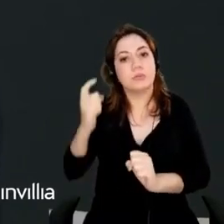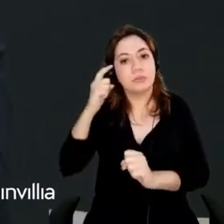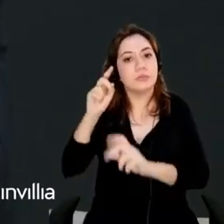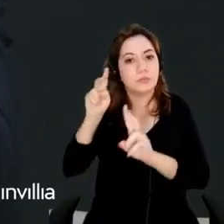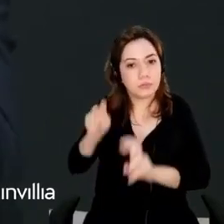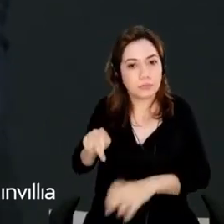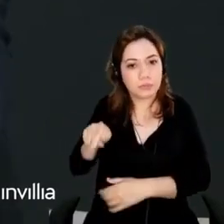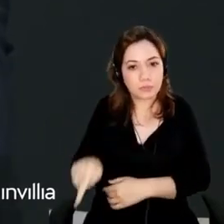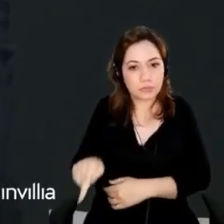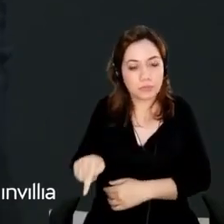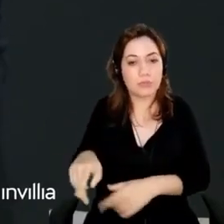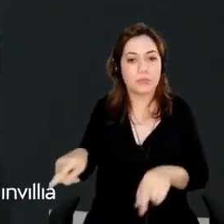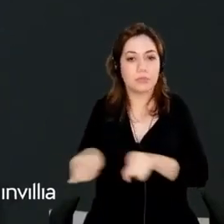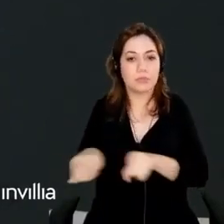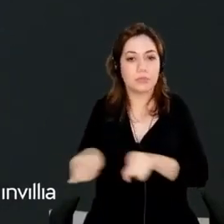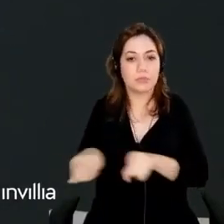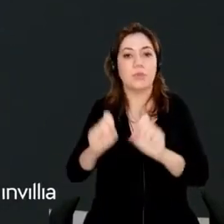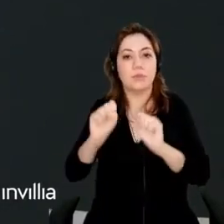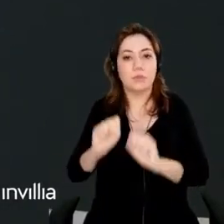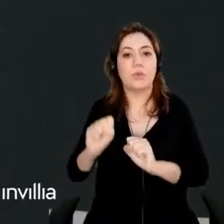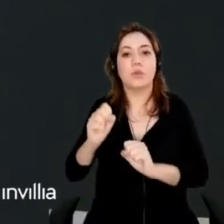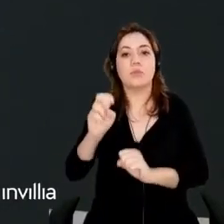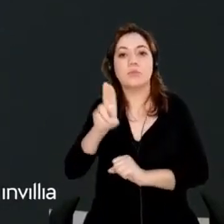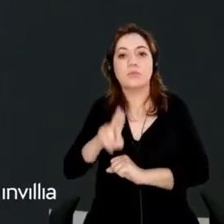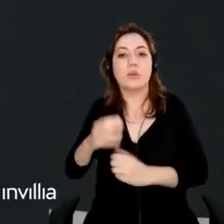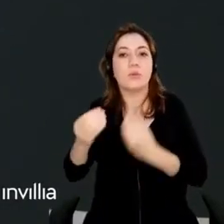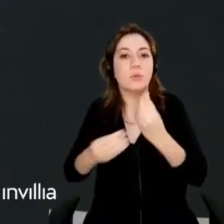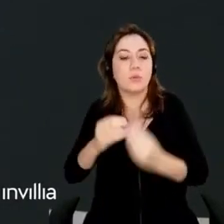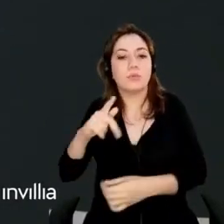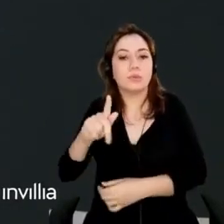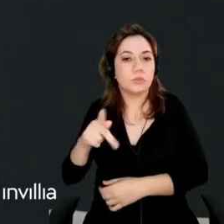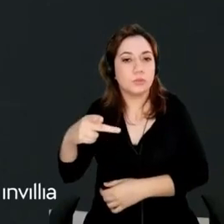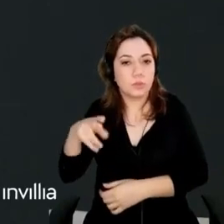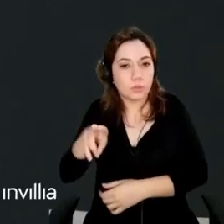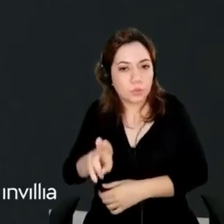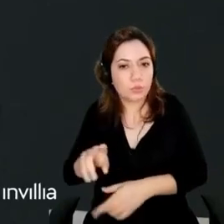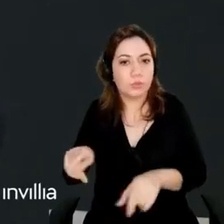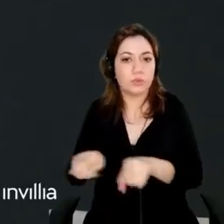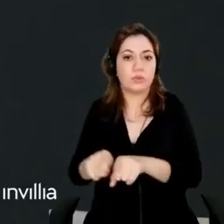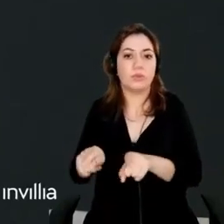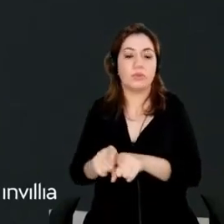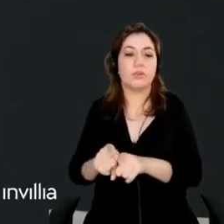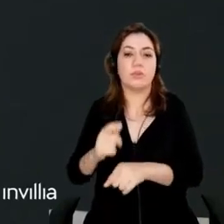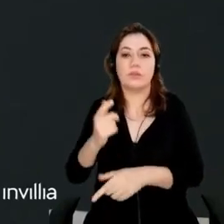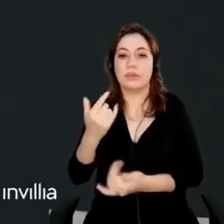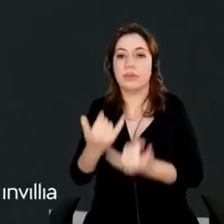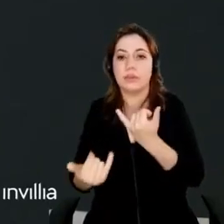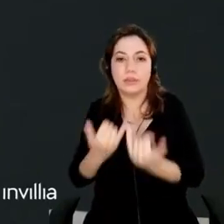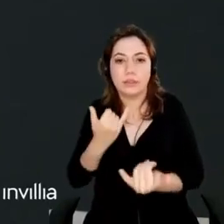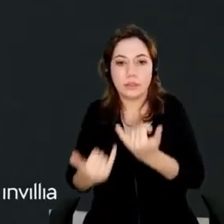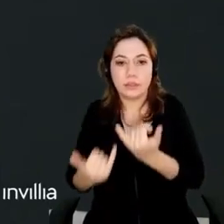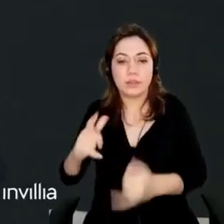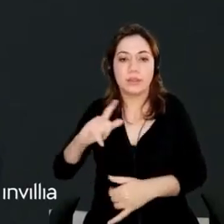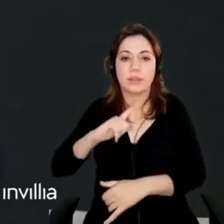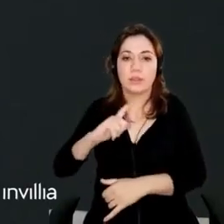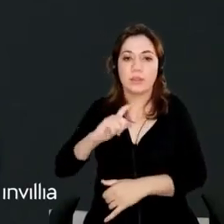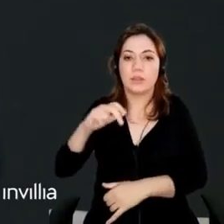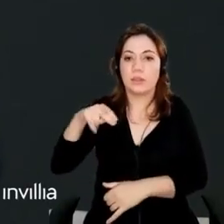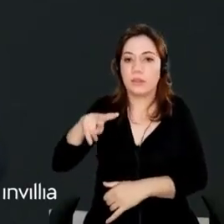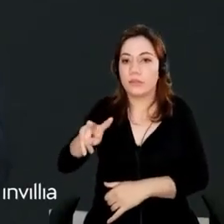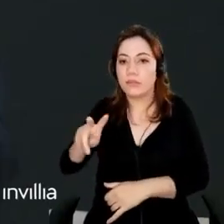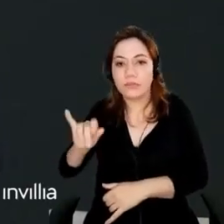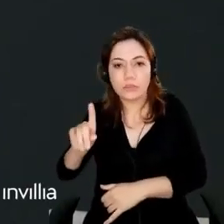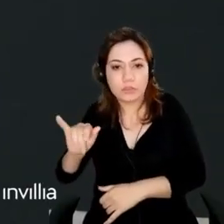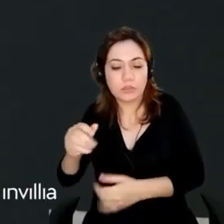the GPUs where we're kind of designing these. And I think if you look at companies like NVIDIA, they've put quite a bit out there in terms of how much more